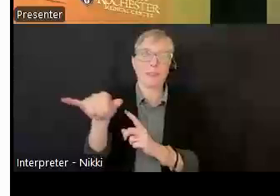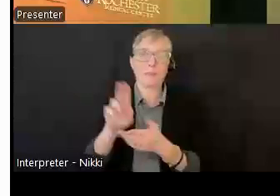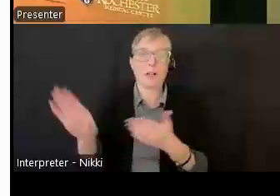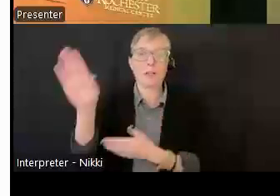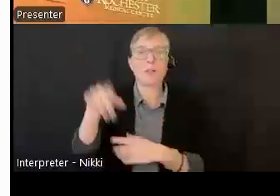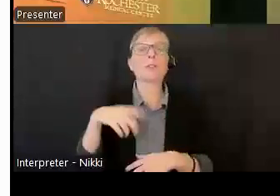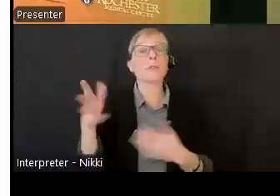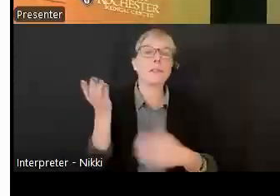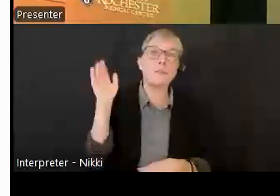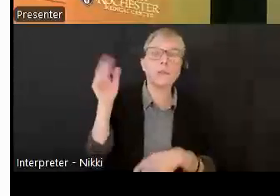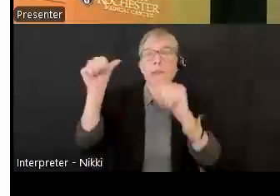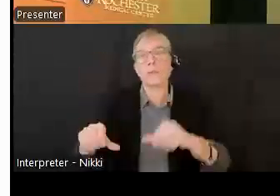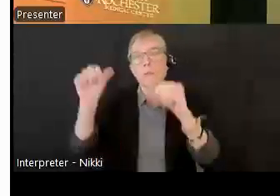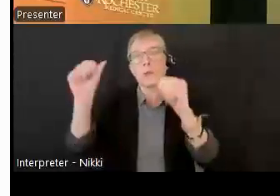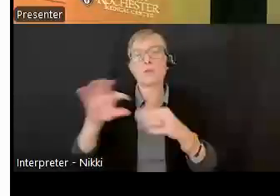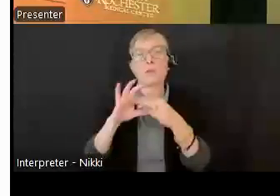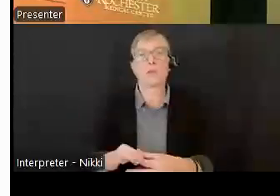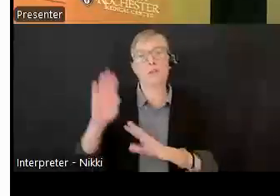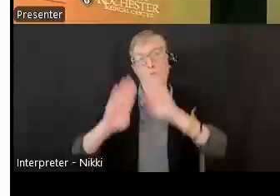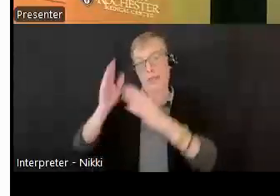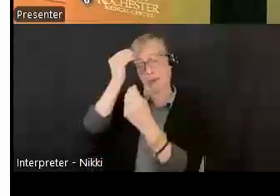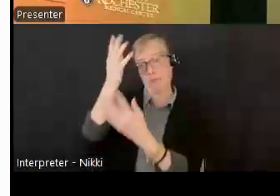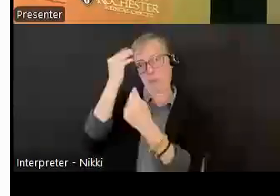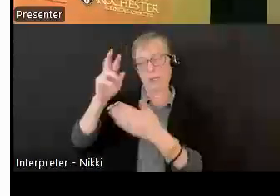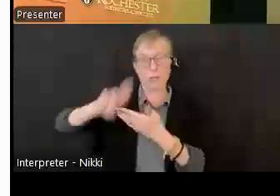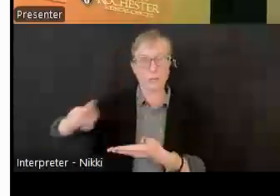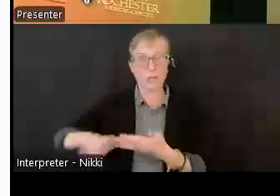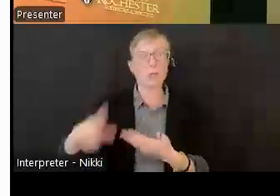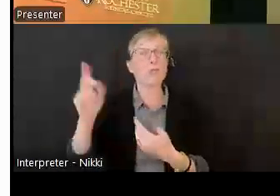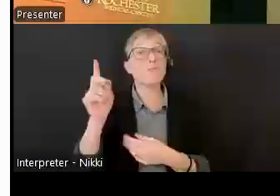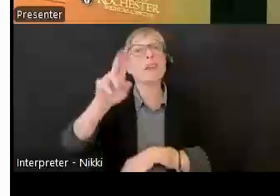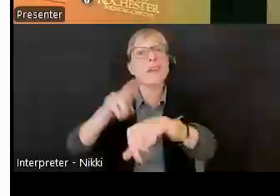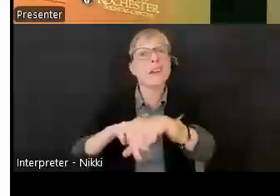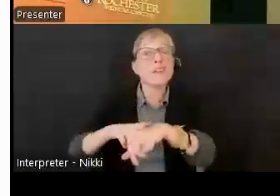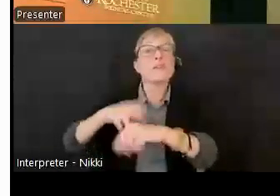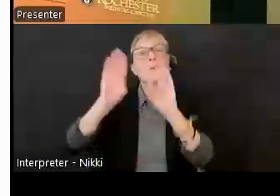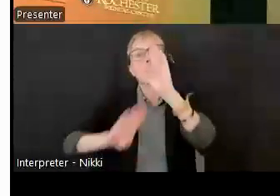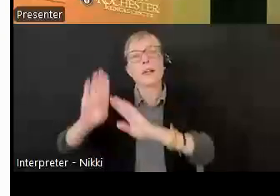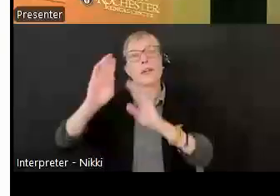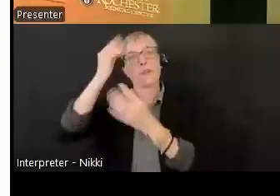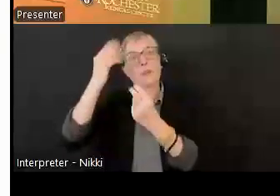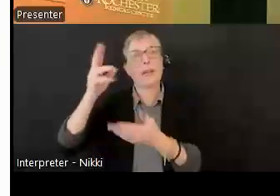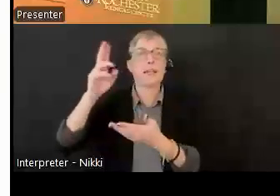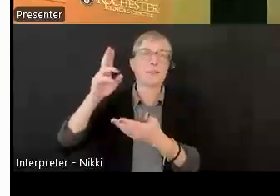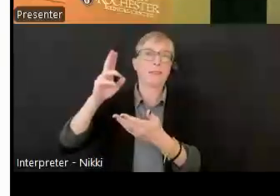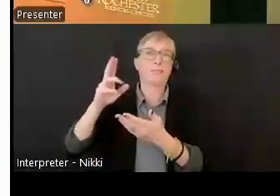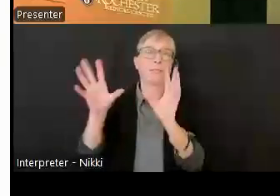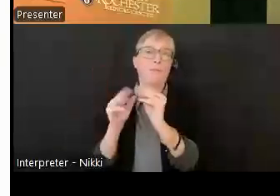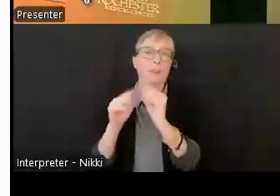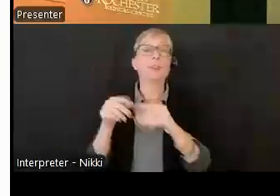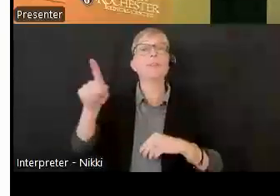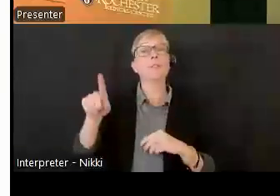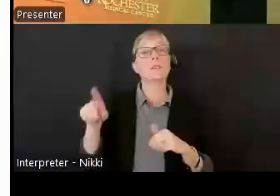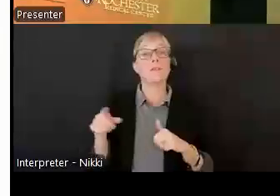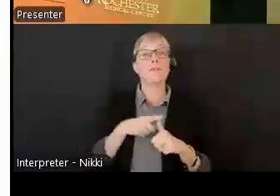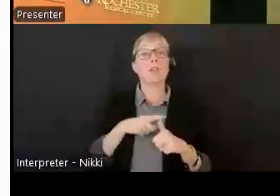on bioinformatics research at multiple national informatics conferences, and he is first author of a forthcoming book